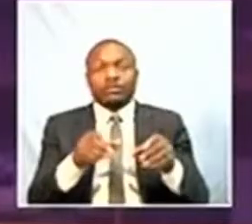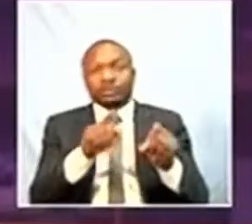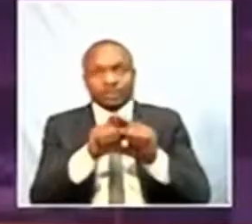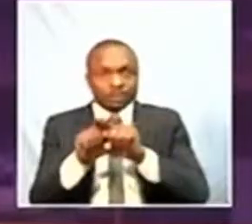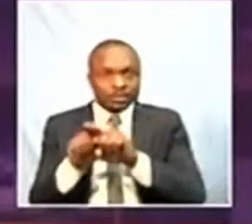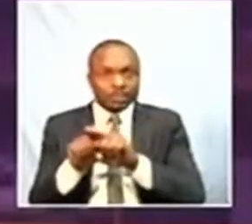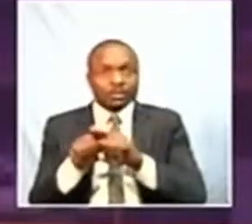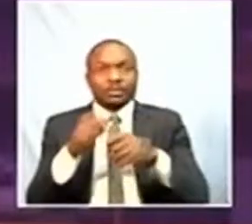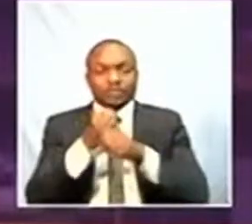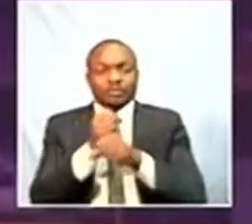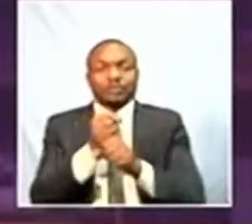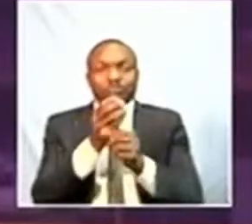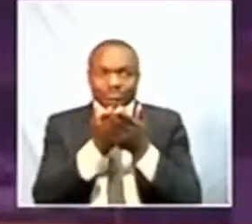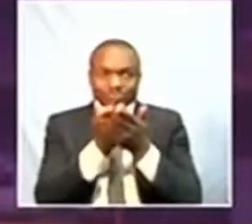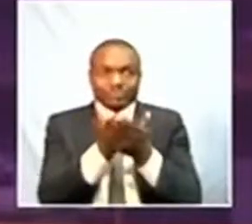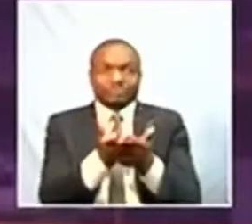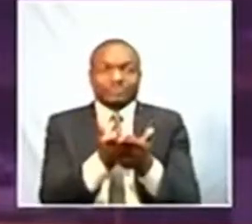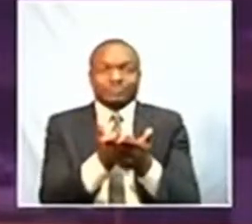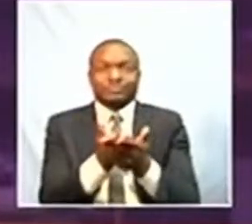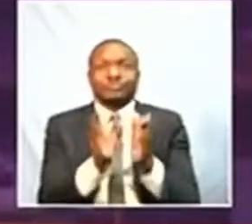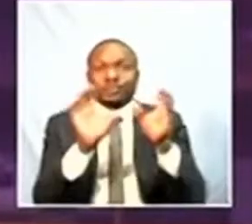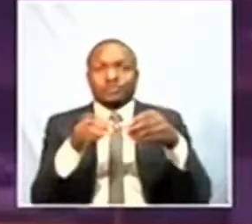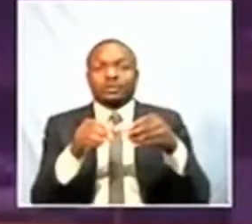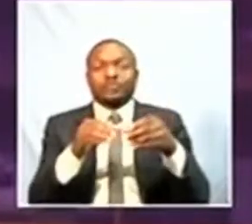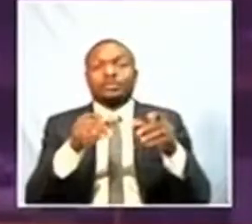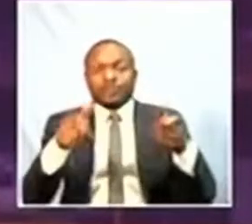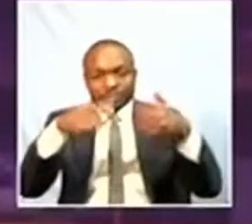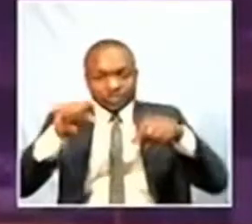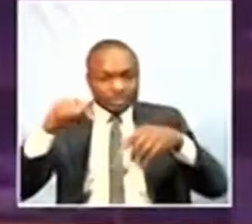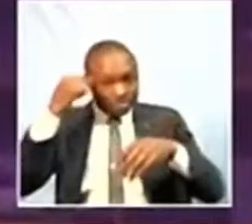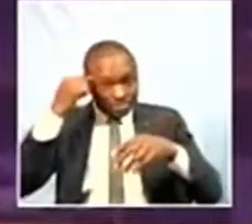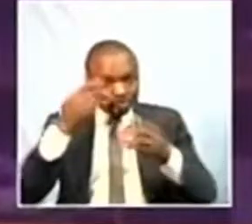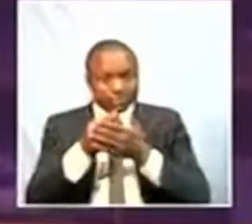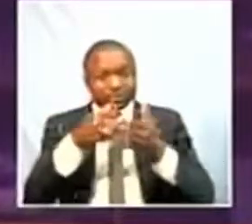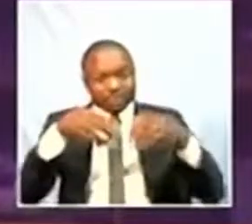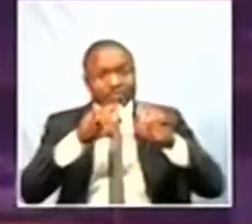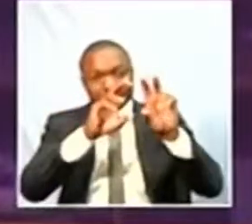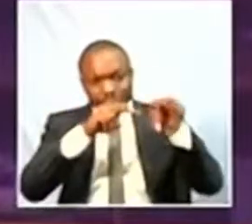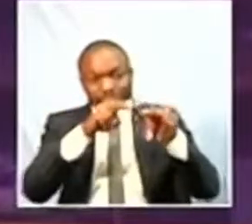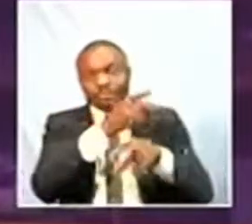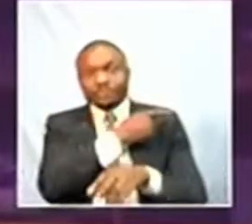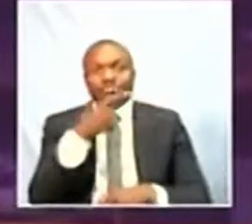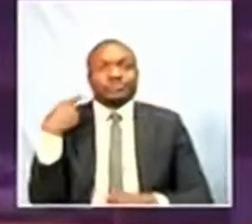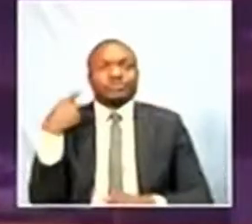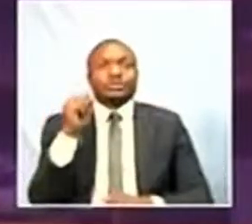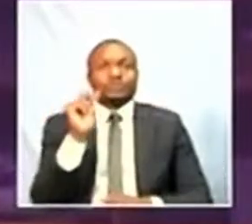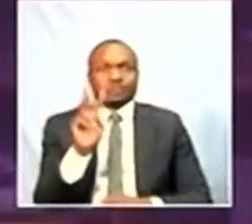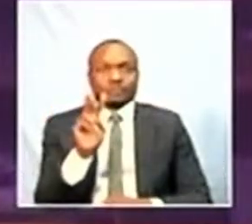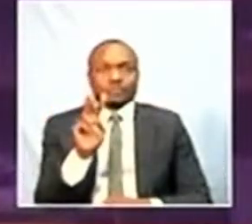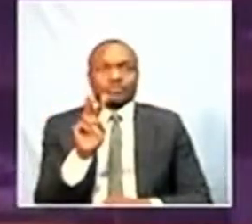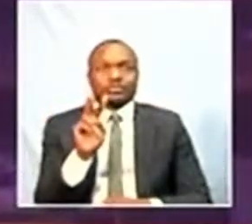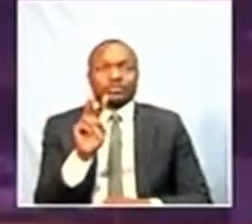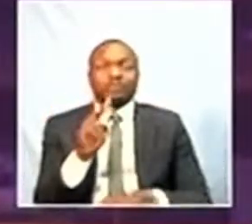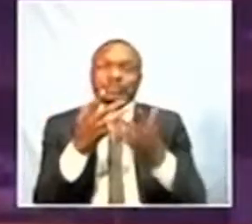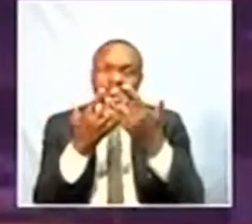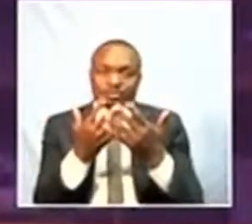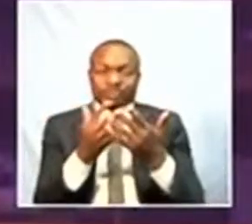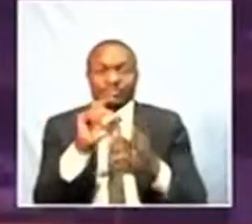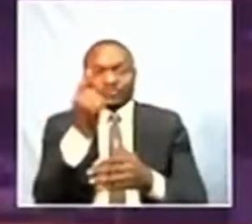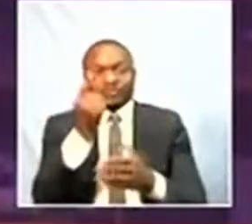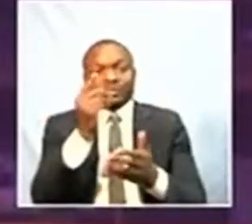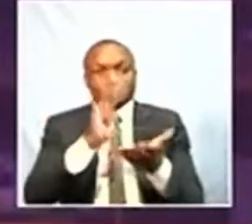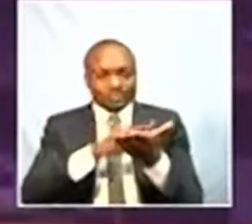to make their submissions to the Committee on Local Government Accounts. So keep watching Parliament Television as we stand by for the first